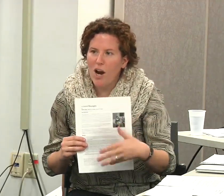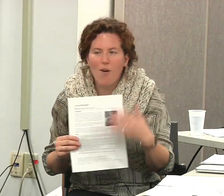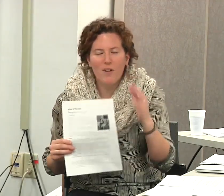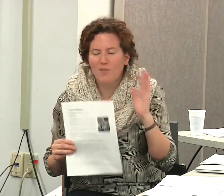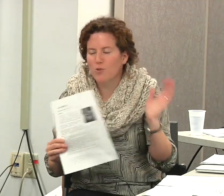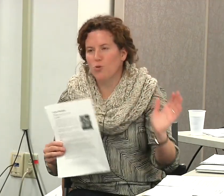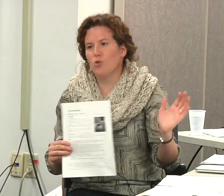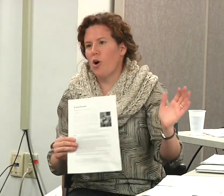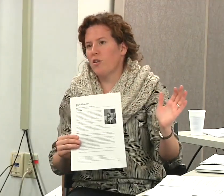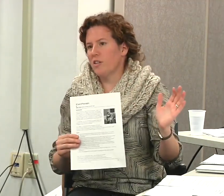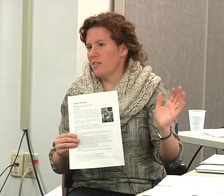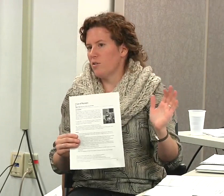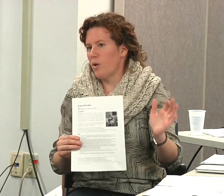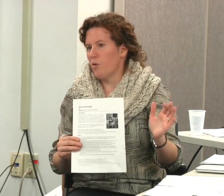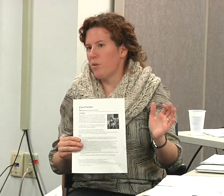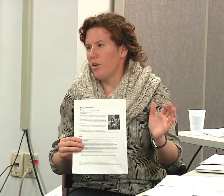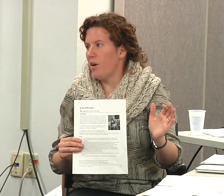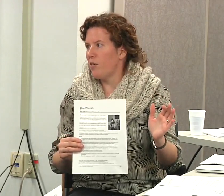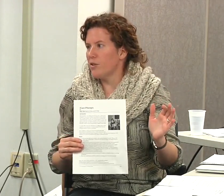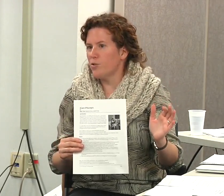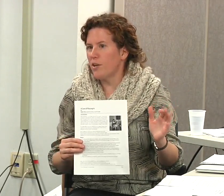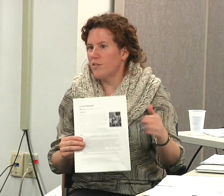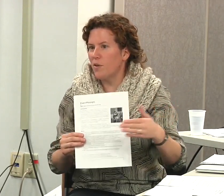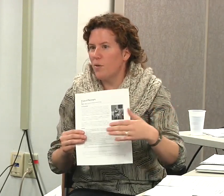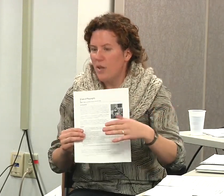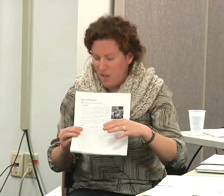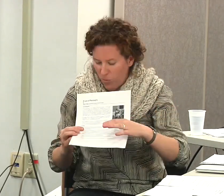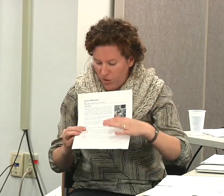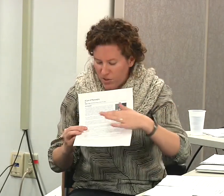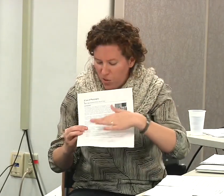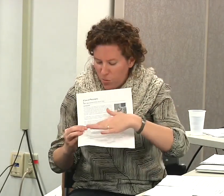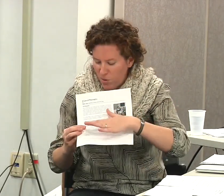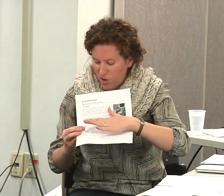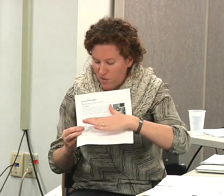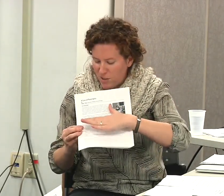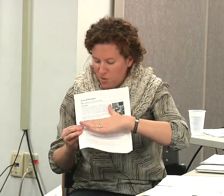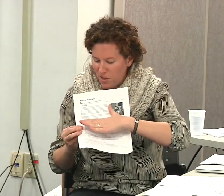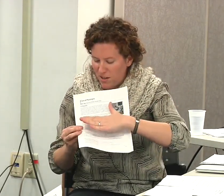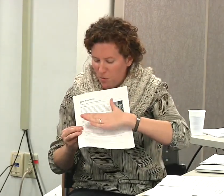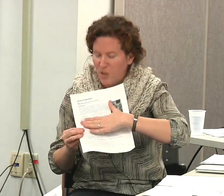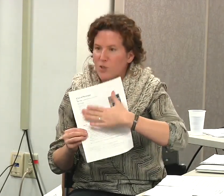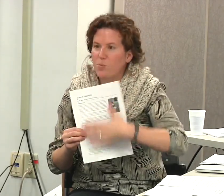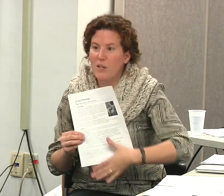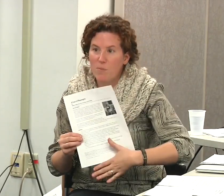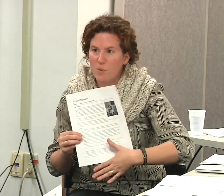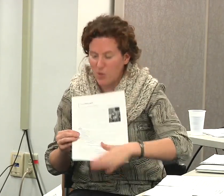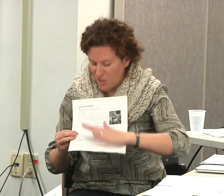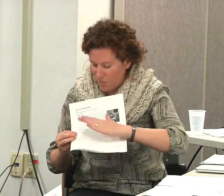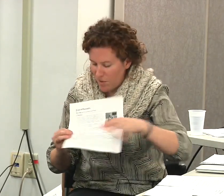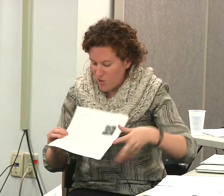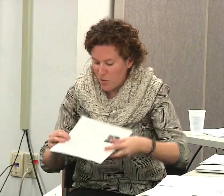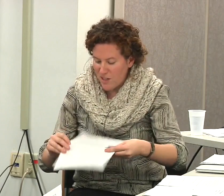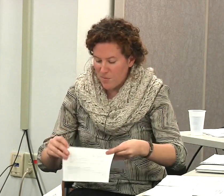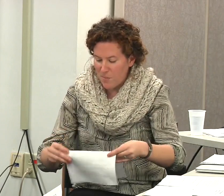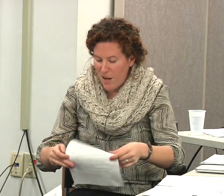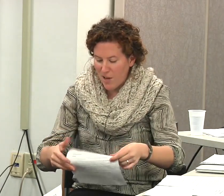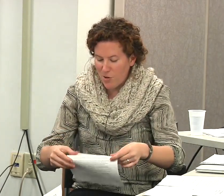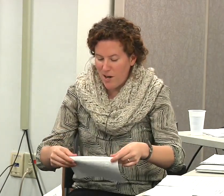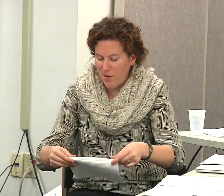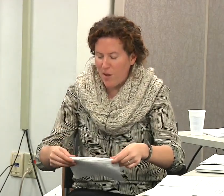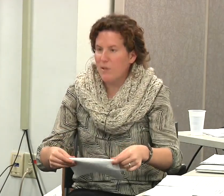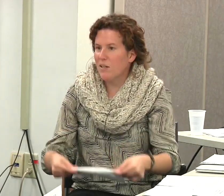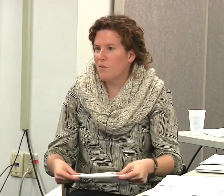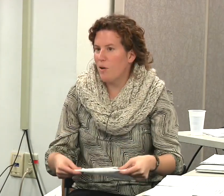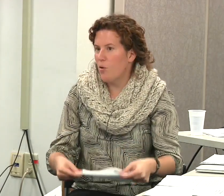answering, it might be, I often have students draw things as a way to apply knowledge, right? So that's another way where if I don't want to just give them this printout, maybe I just want to give